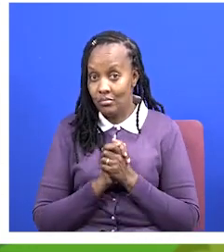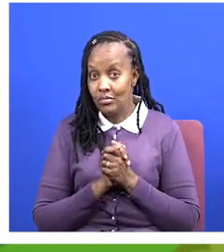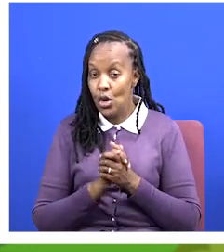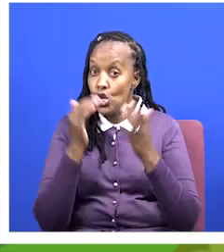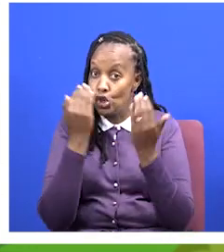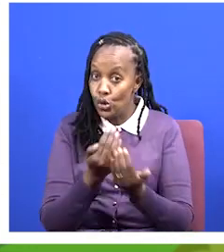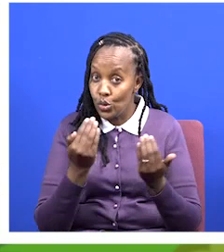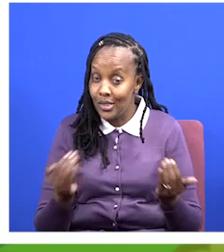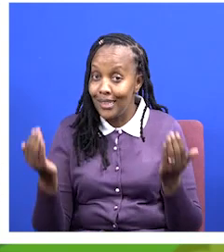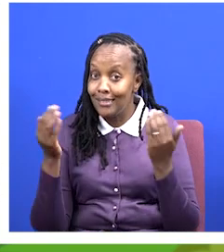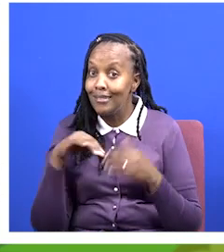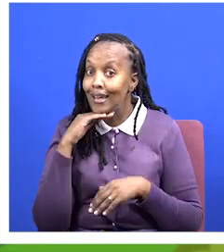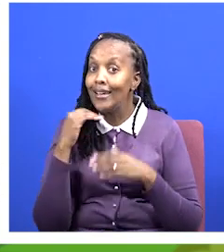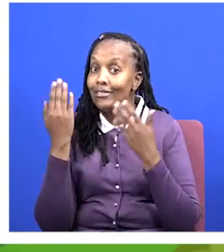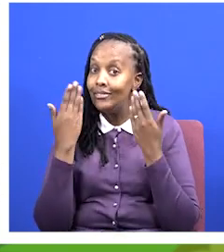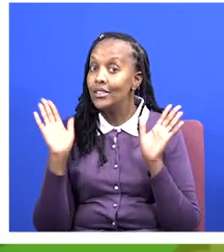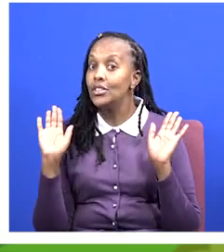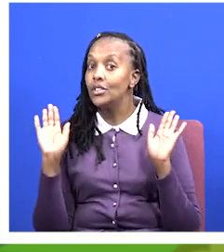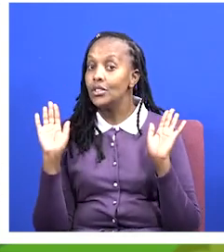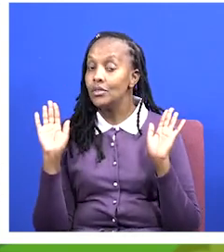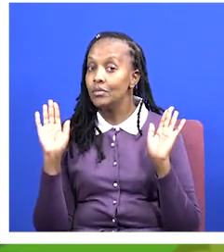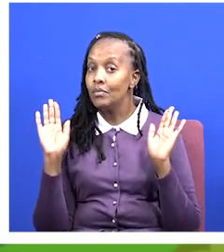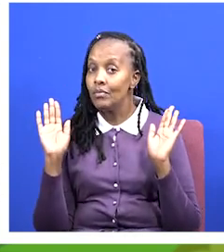All of his children died.